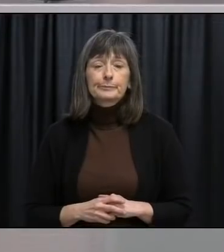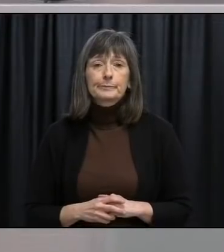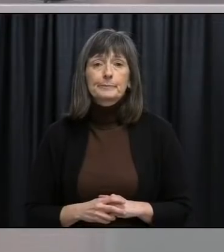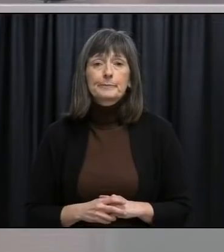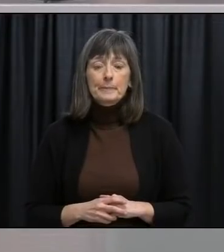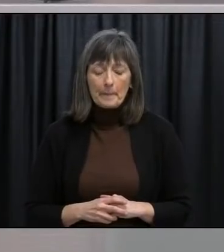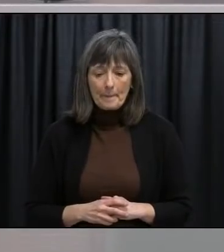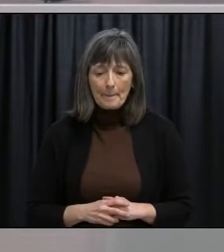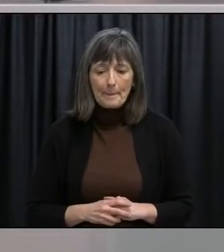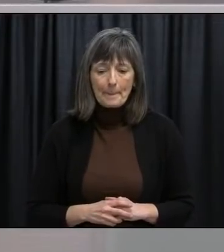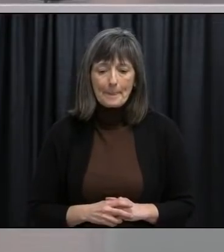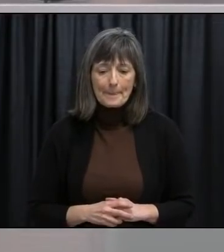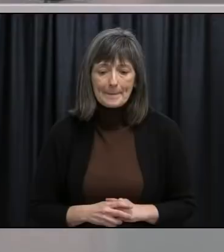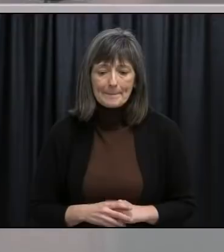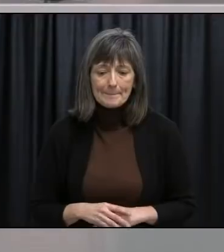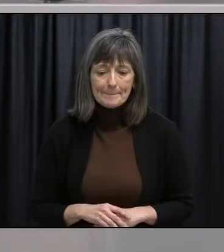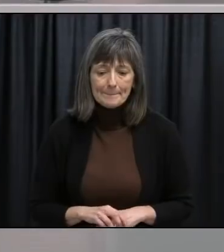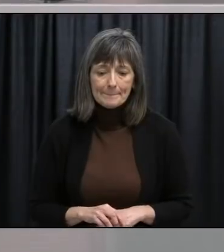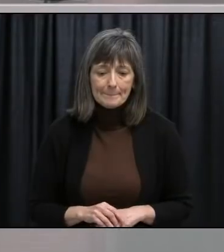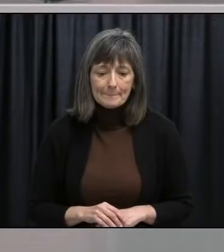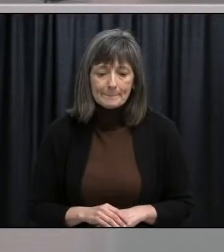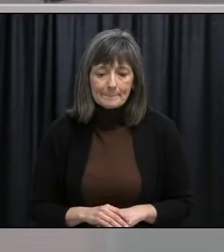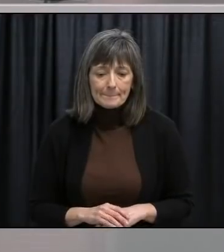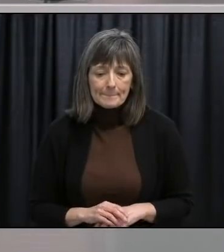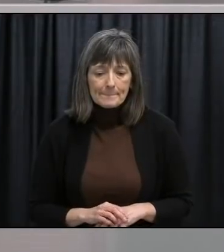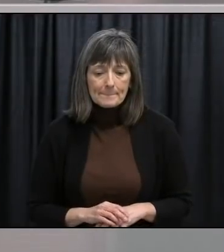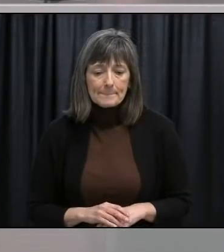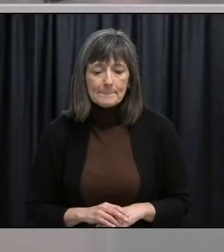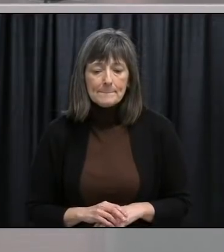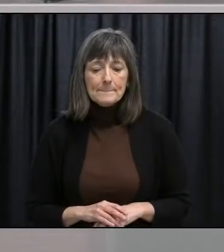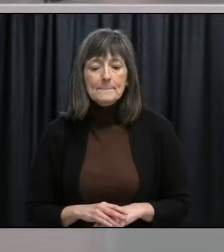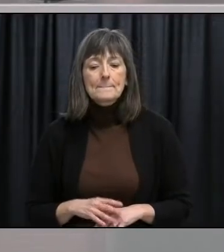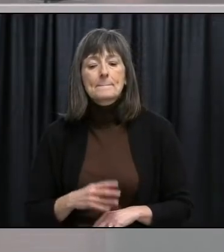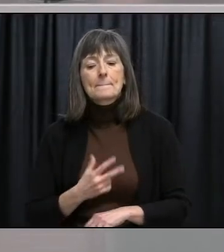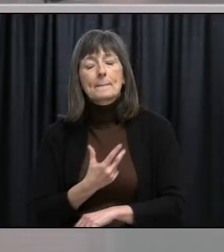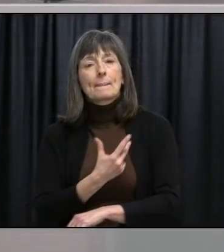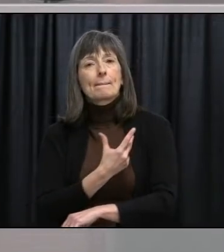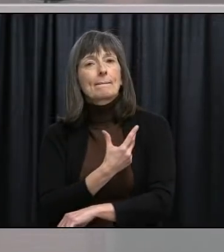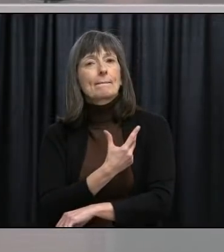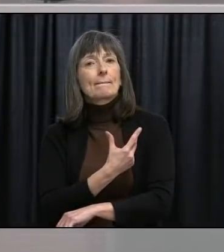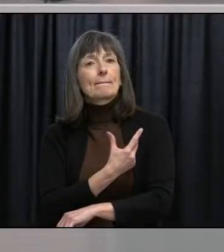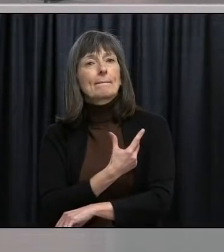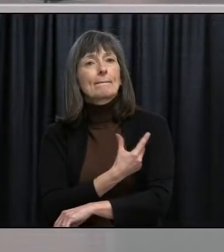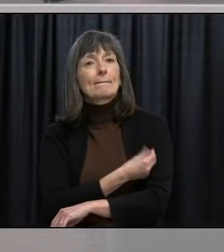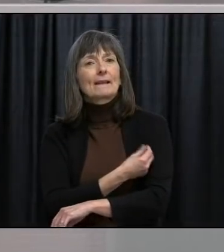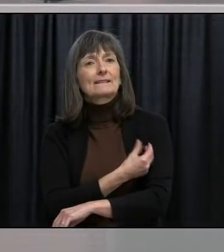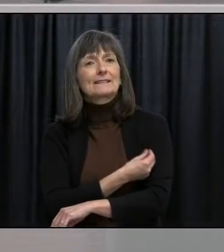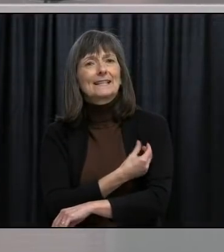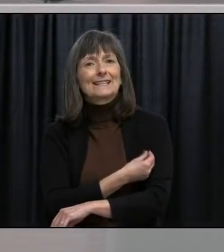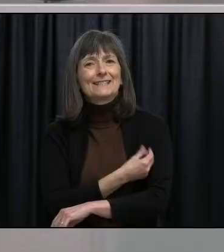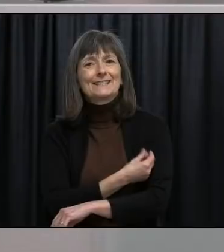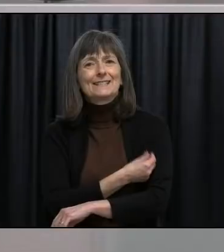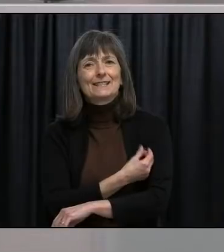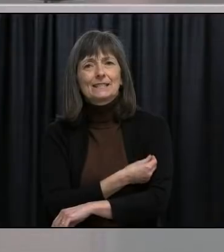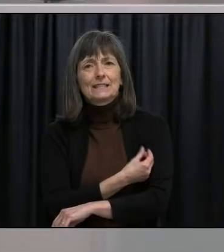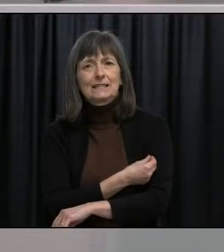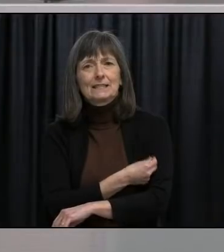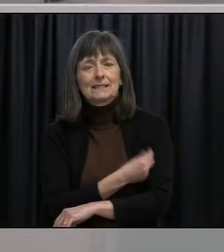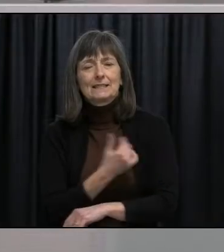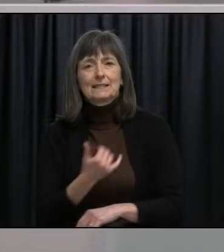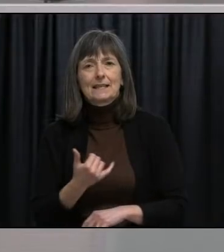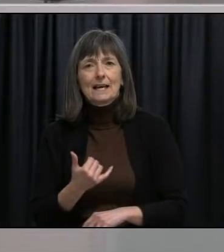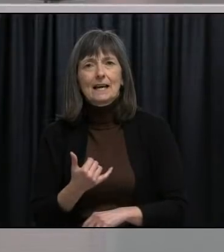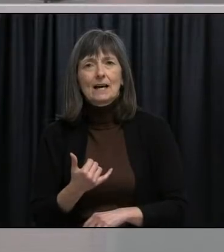Okay, great. Thank you. And when it comes to vaccinations here, where does it stand for those who